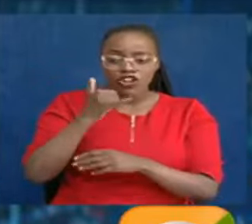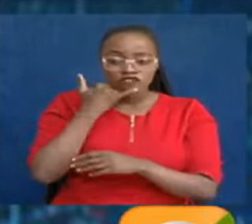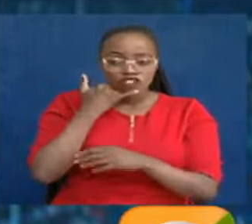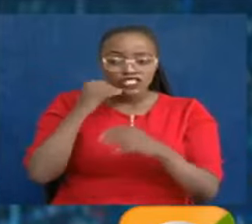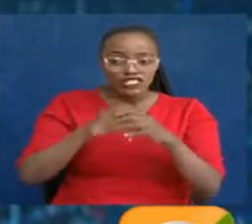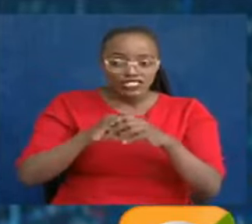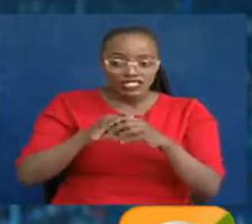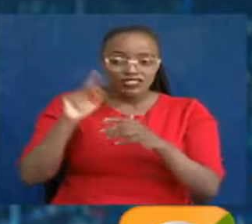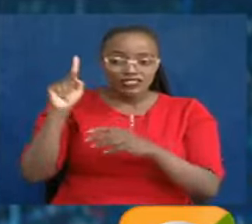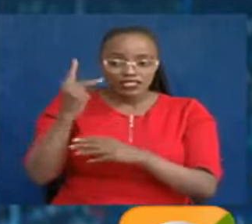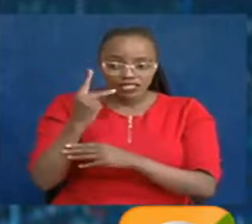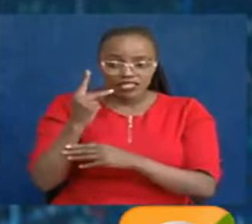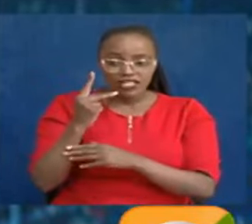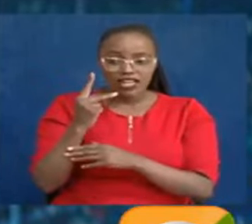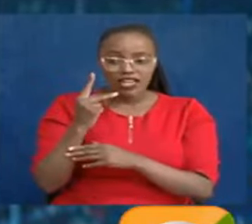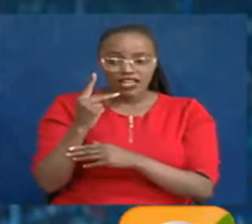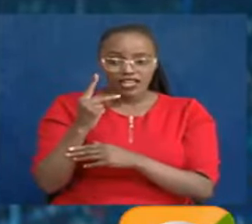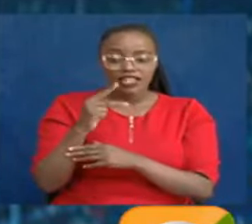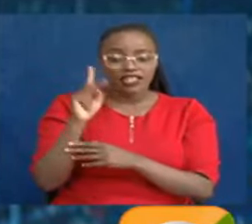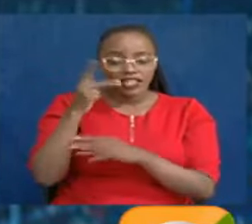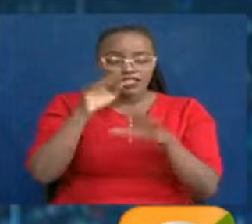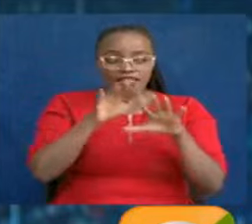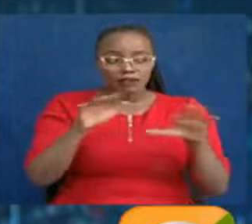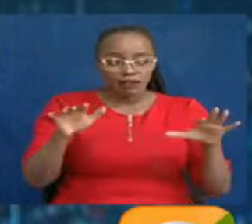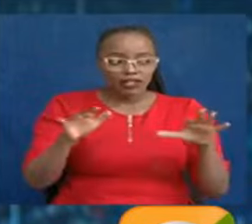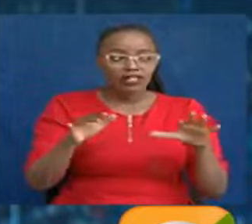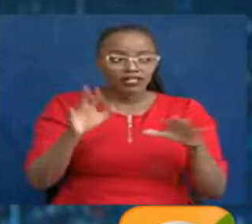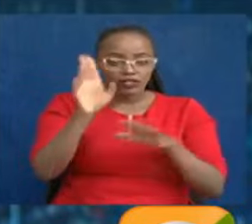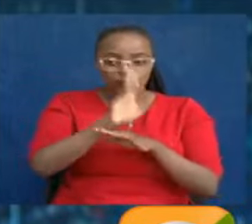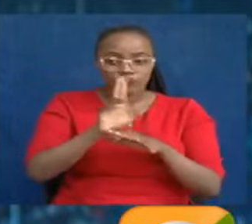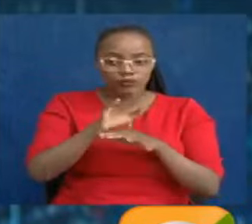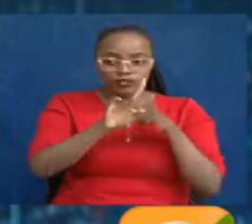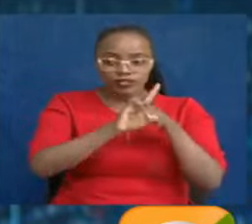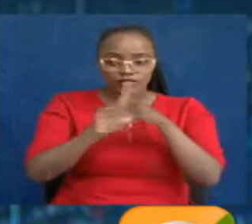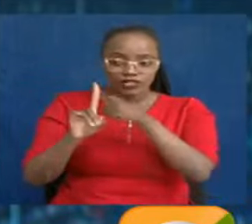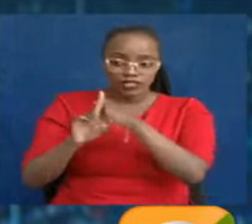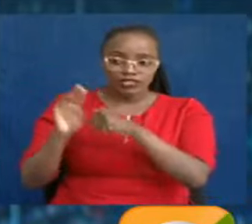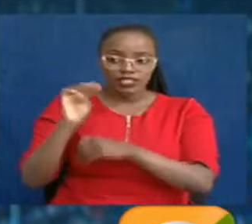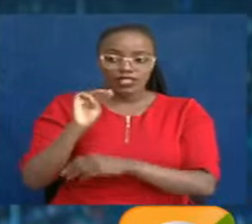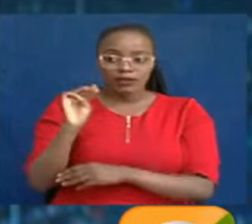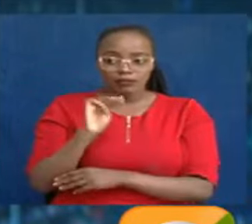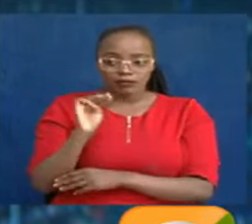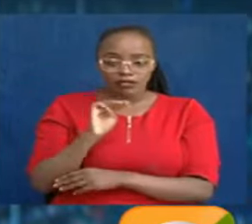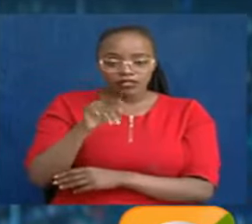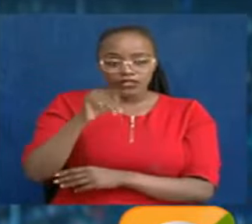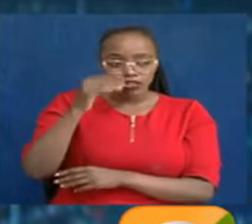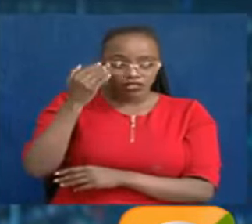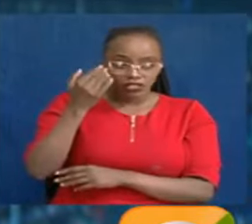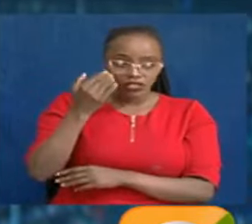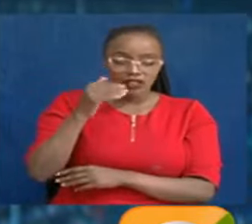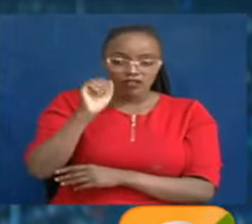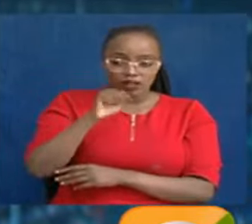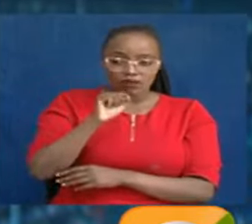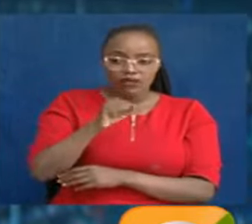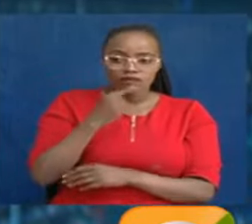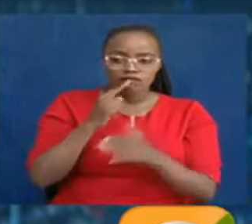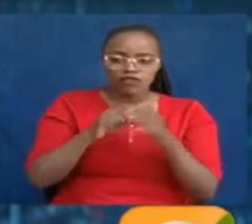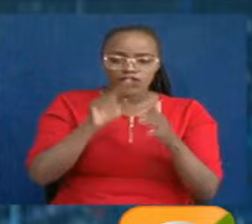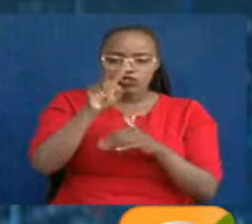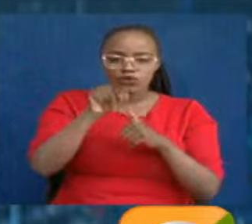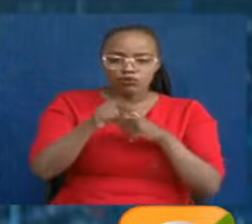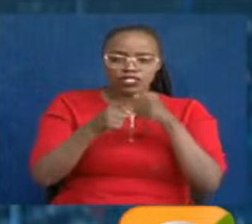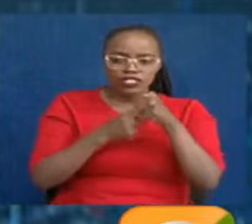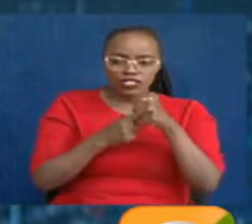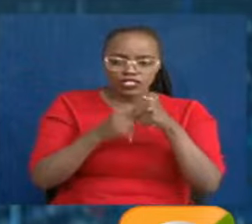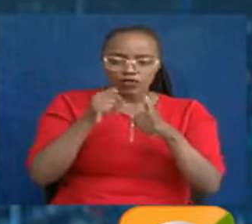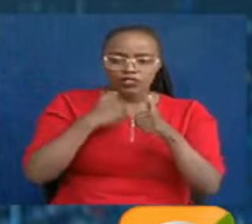Kenya, in the Kenyan market, used by Kenyans, 66 million. And imagine now we can say only 2.6 have